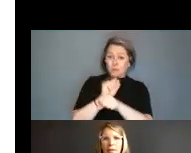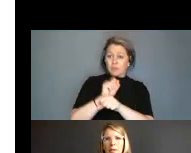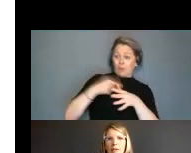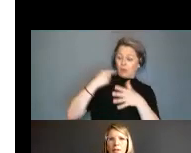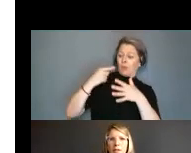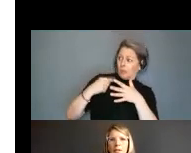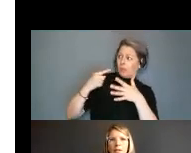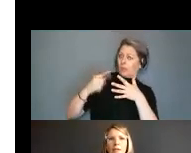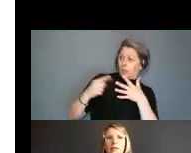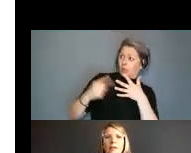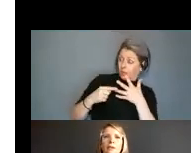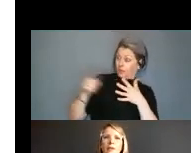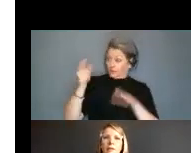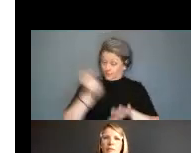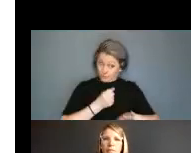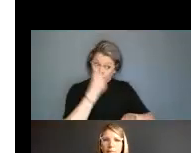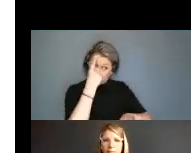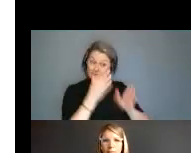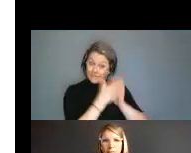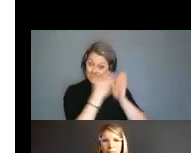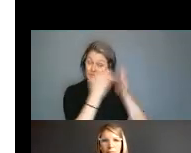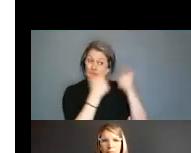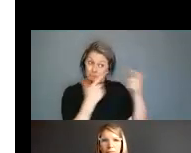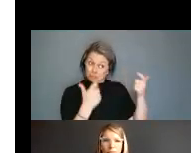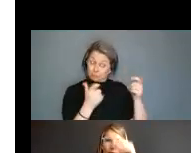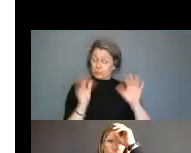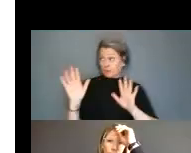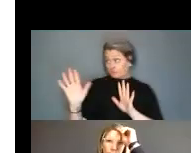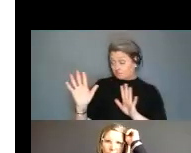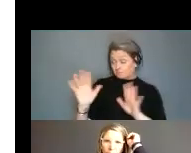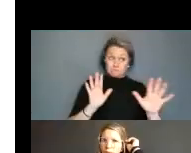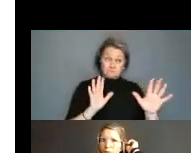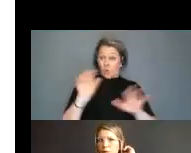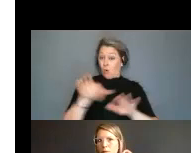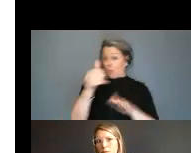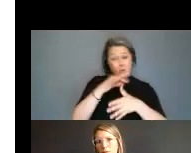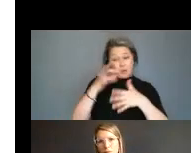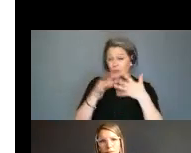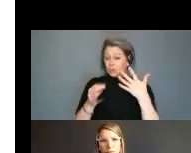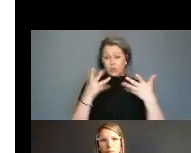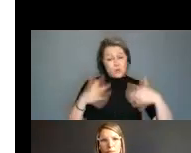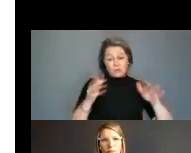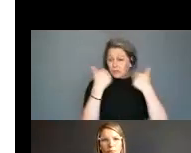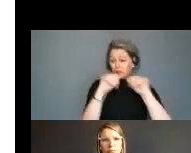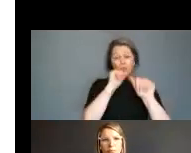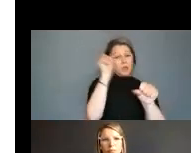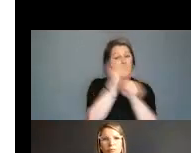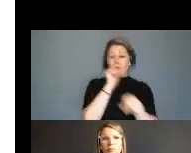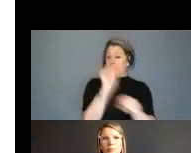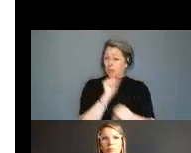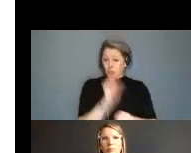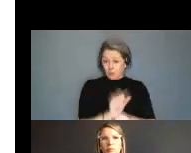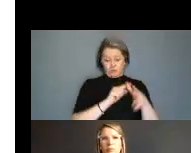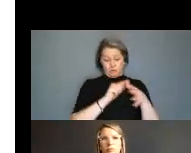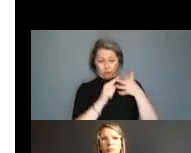and appreciate those risks associated with the allegations. And again, all those other options have been tried.